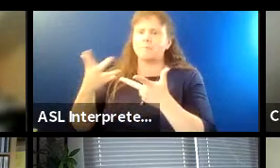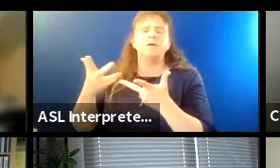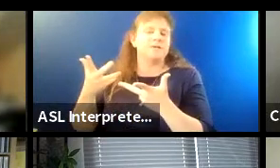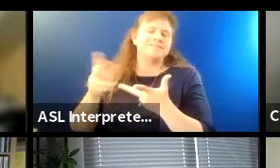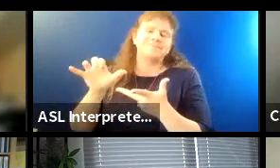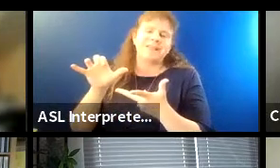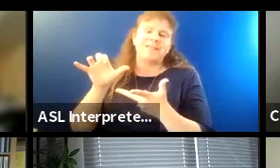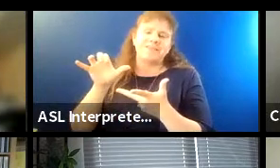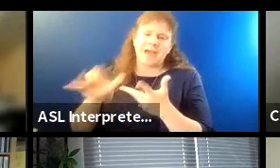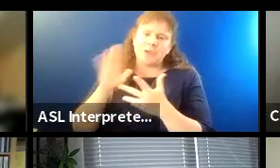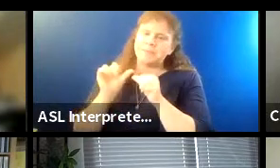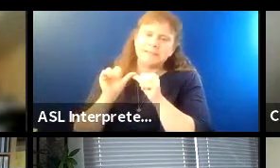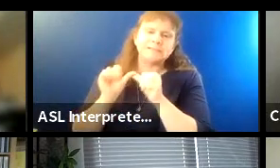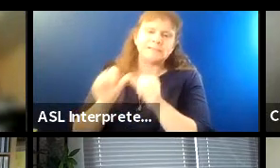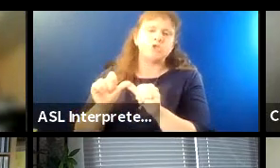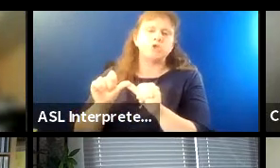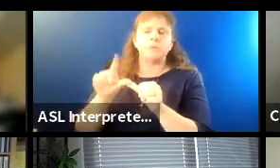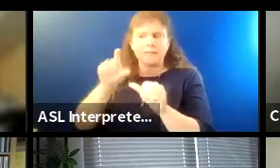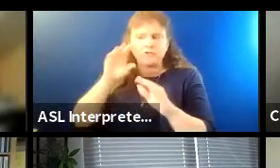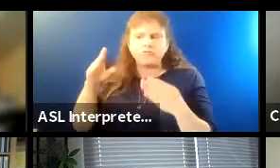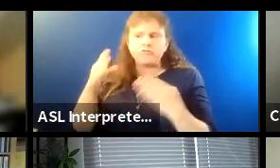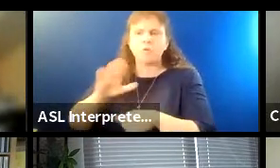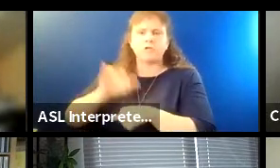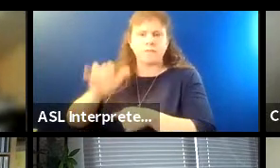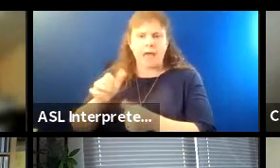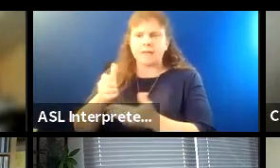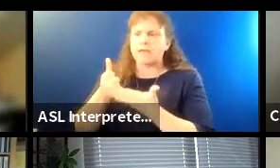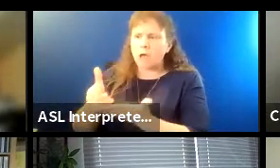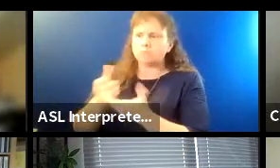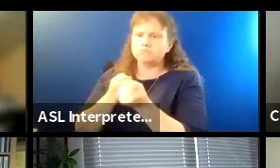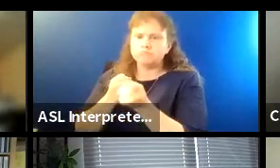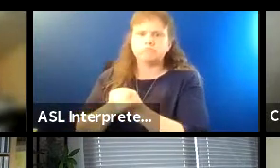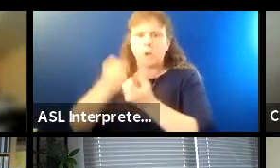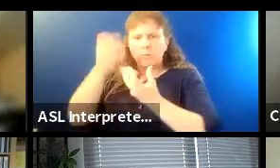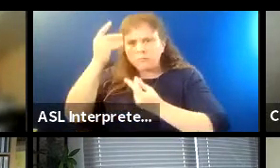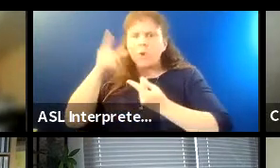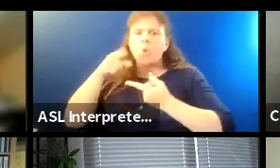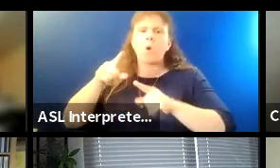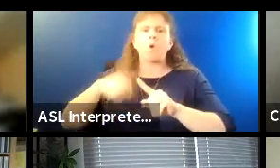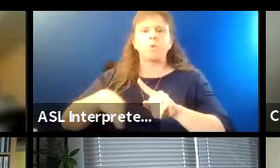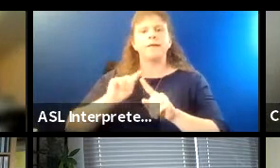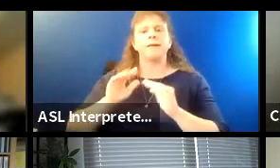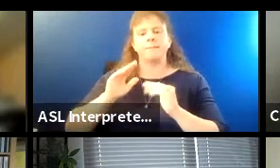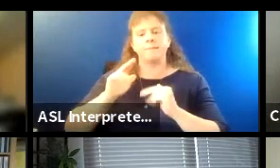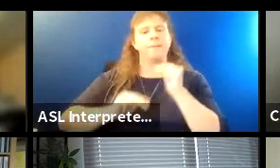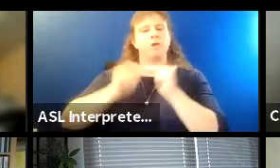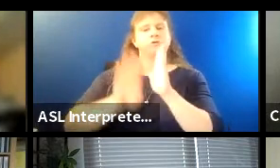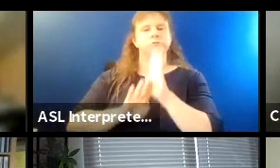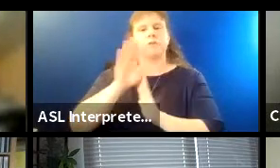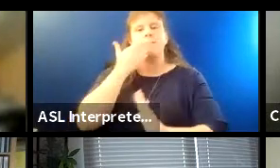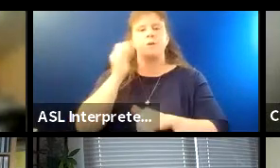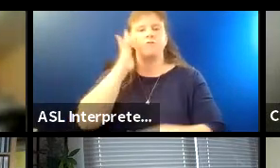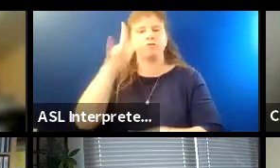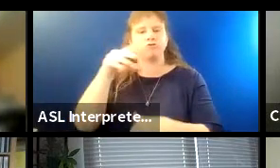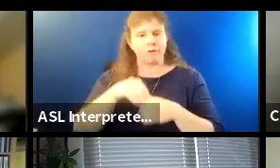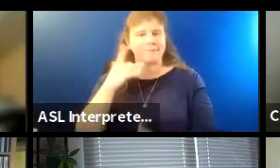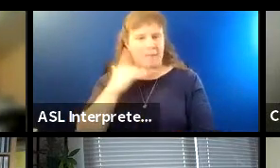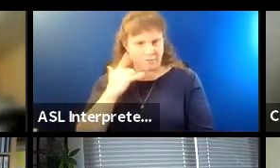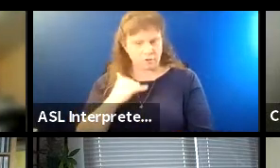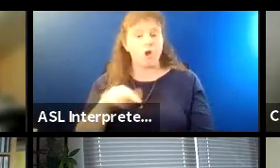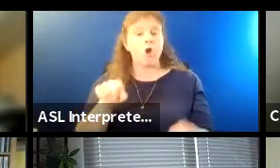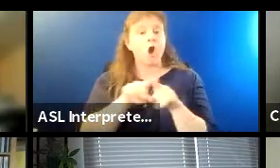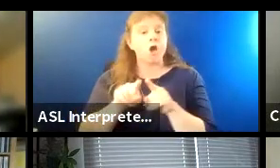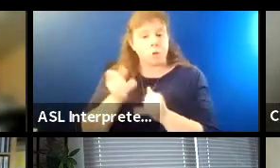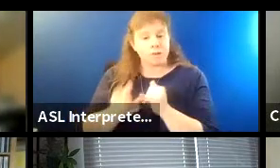an ongoing lesson that we want to continue to think about and reflect on as we build toward a better future in California. And of course, last but certainly not least,